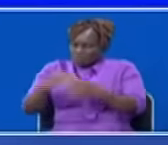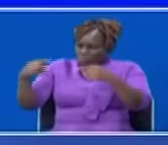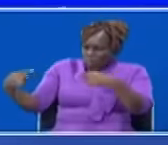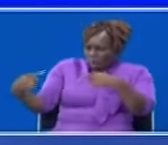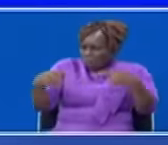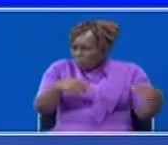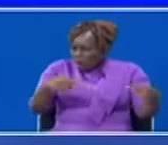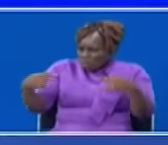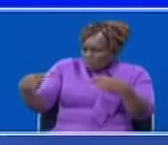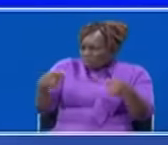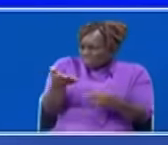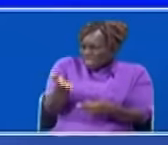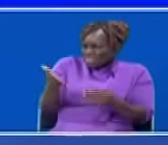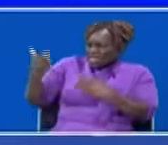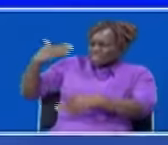mm-hmm.